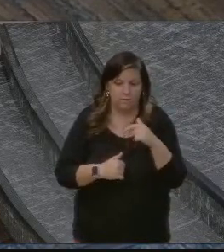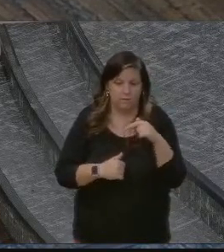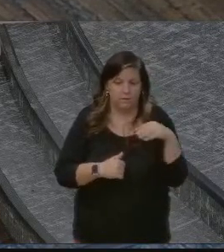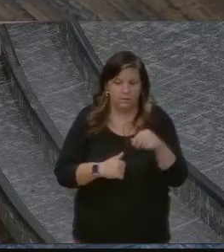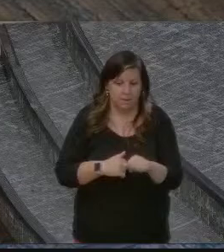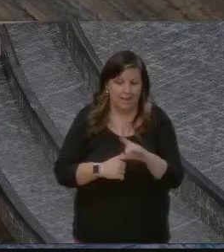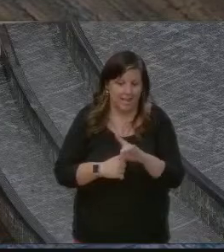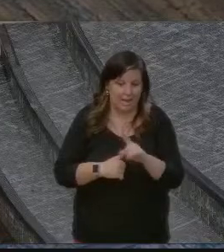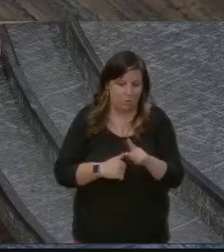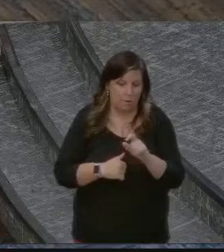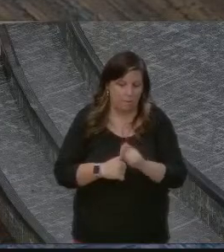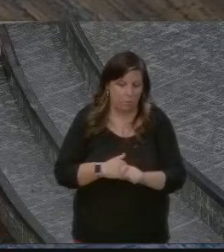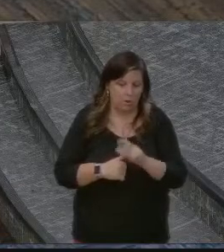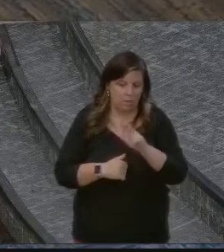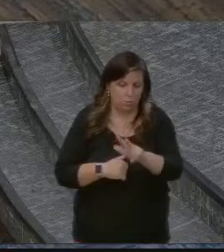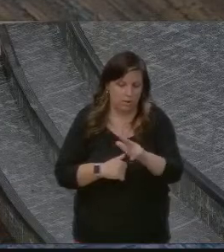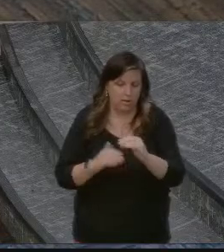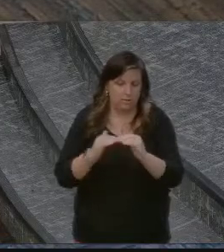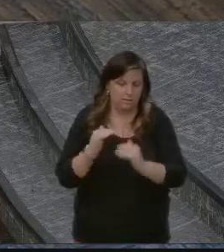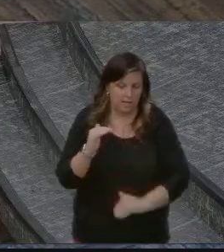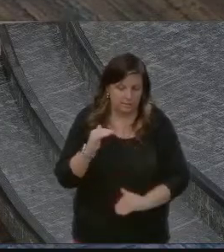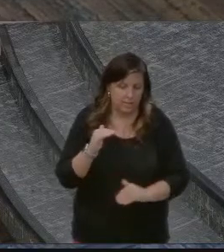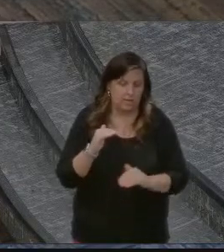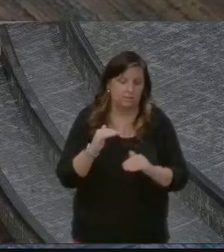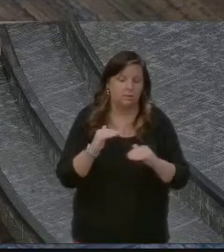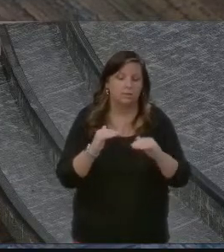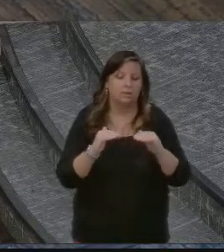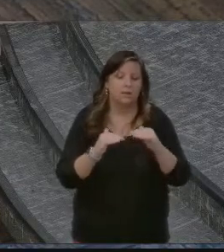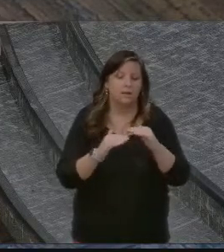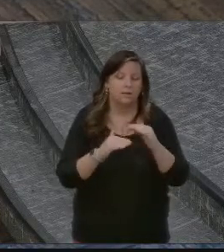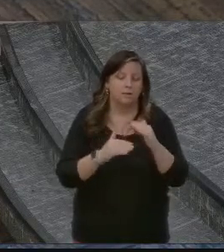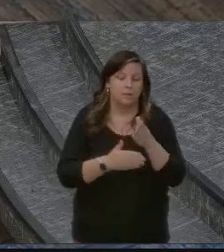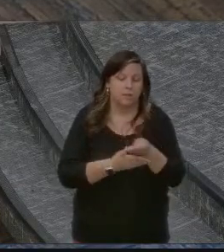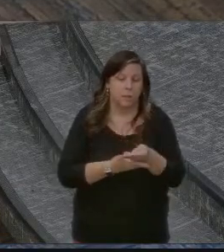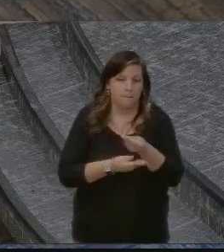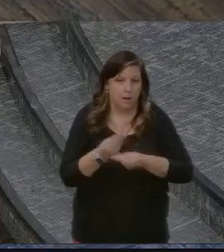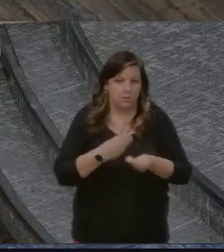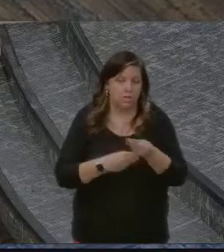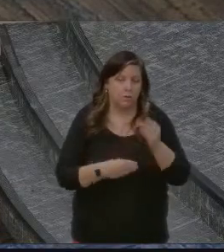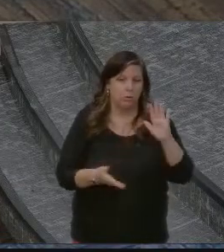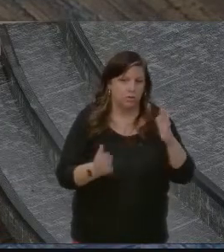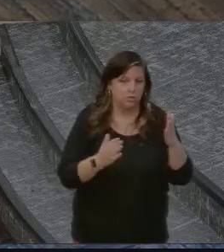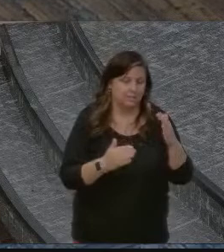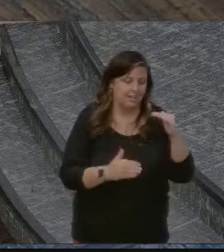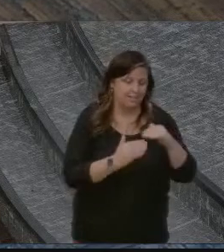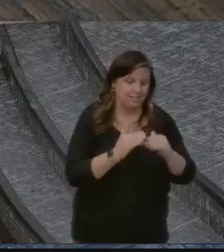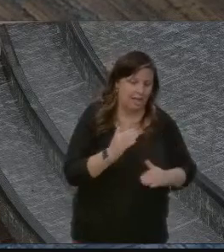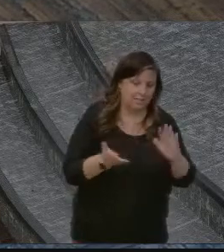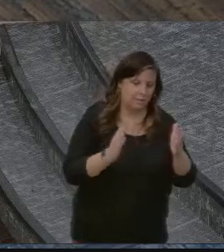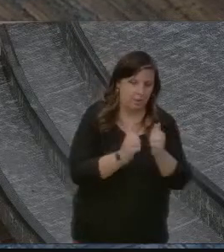to 76.7% the prior year, but overall spending less than we anticipated.